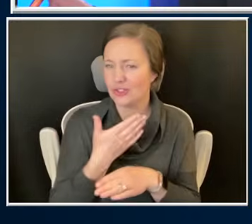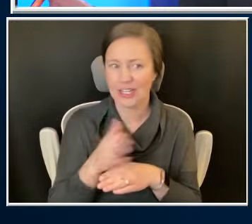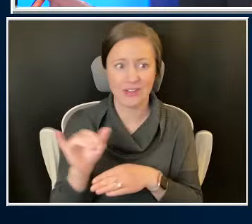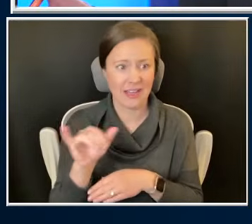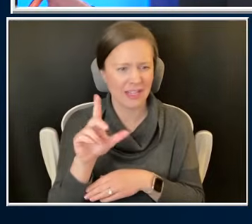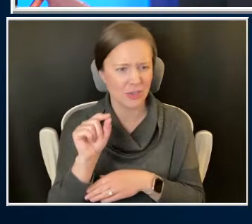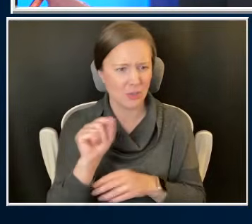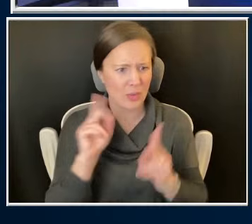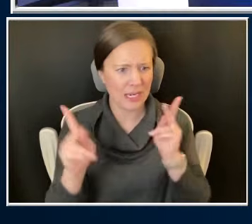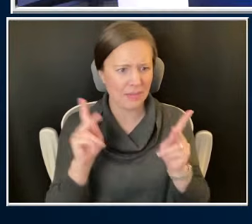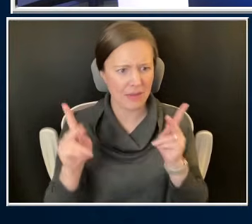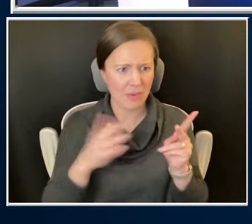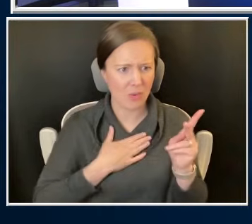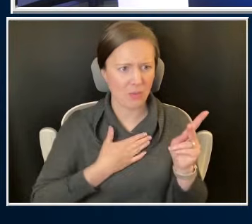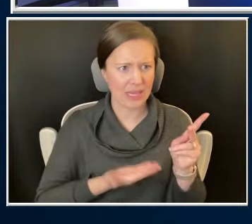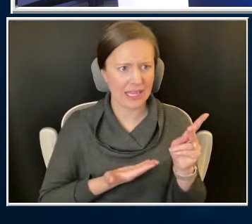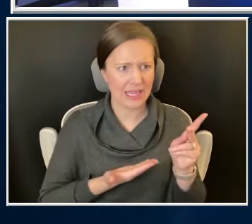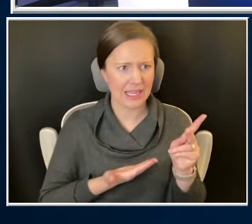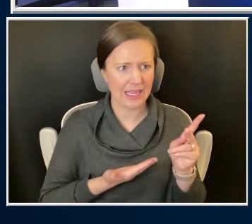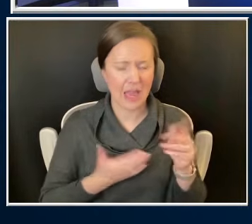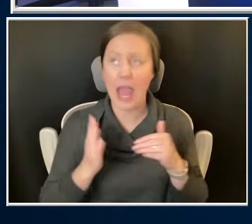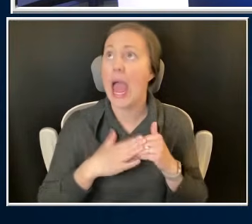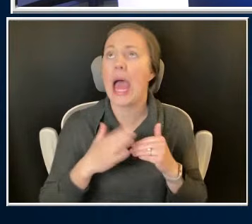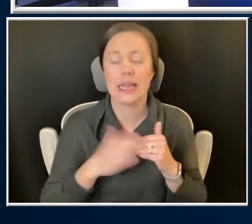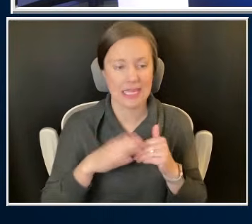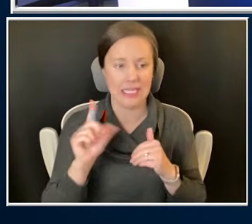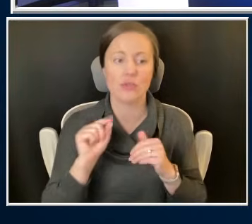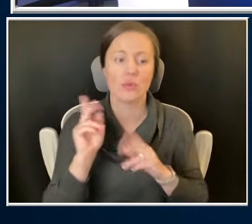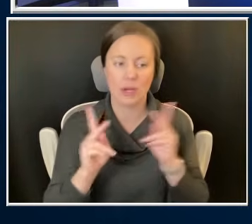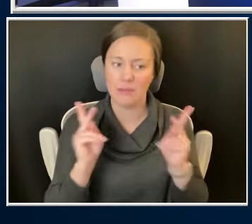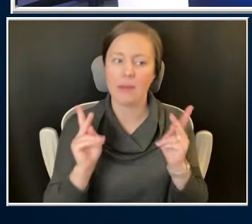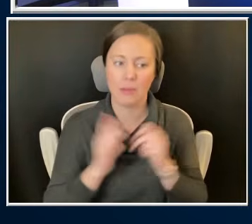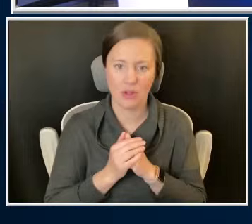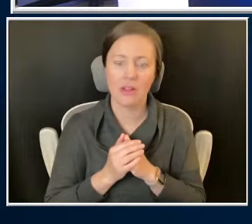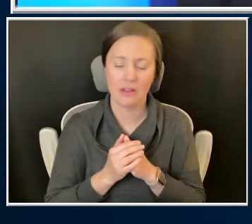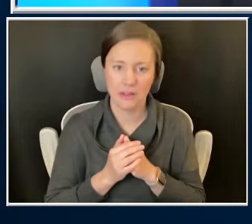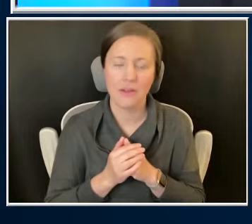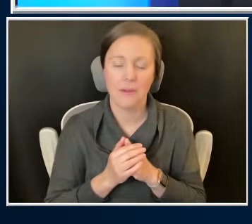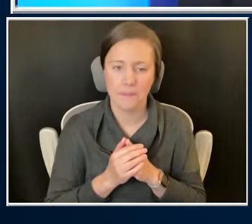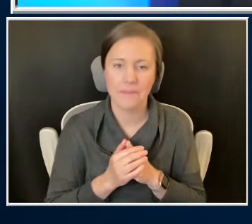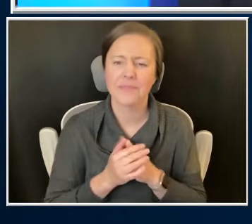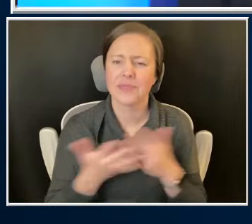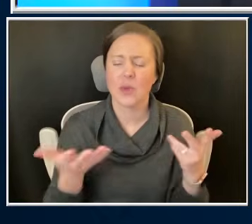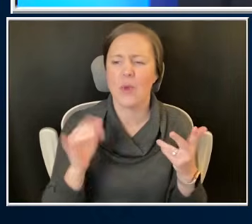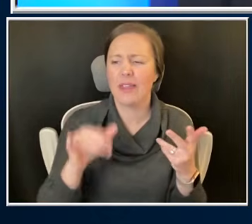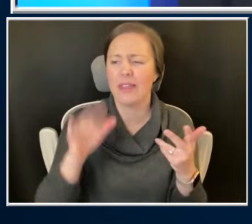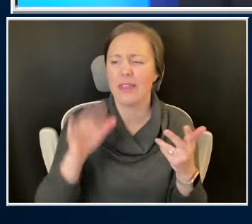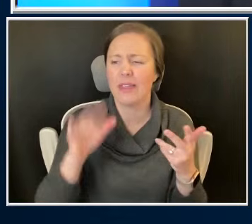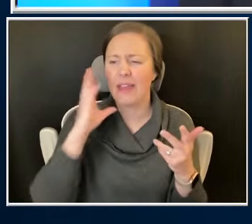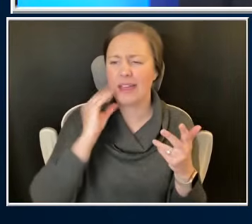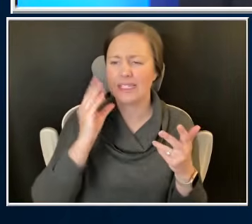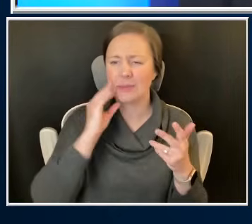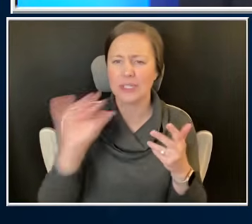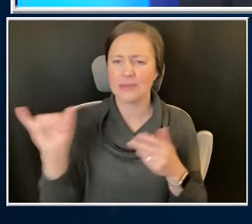come forward or more? At least. At least. Yeah. What has that experience been like for you?